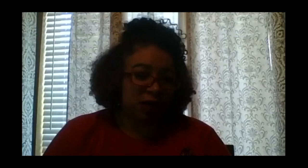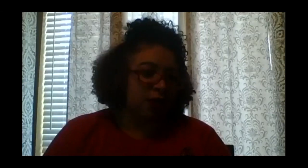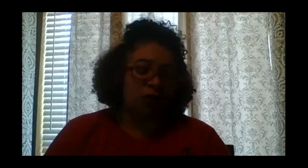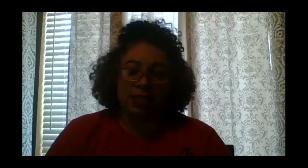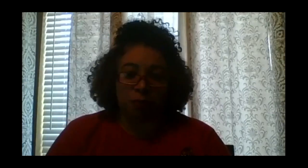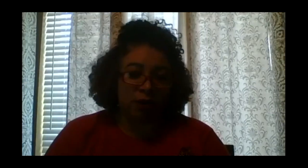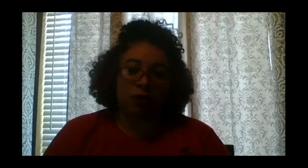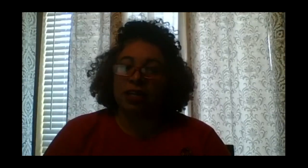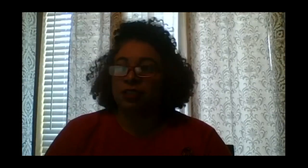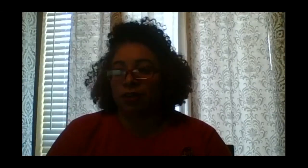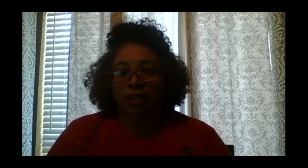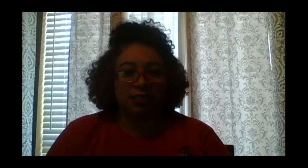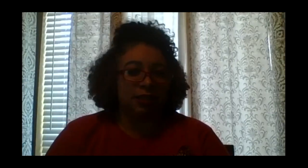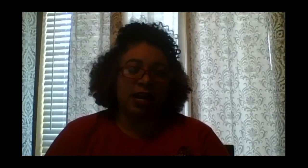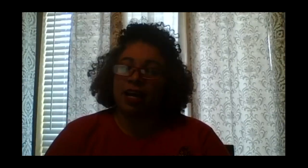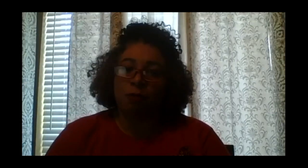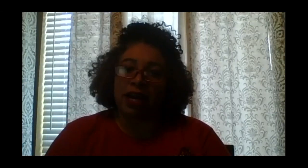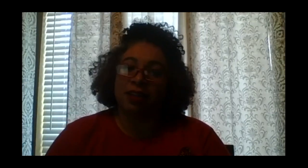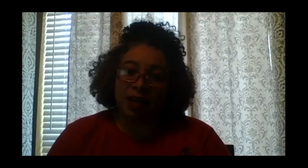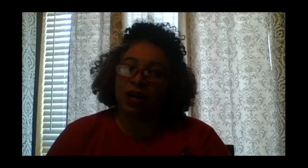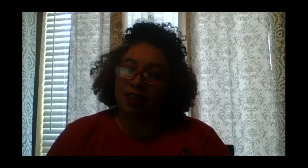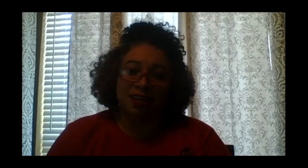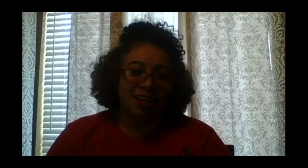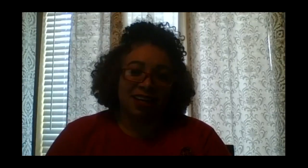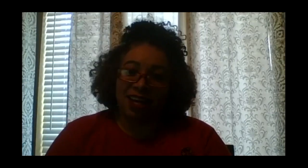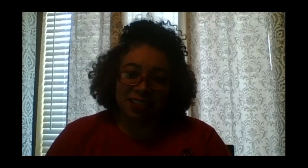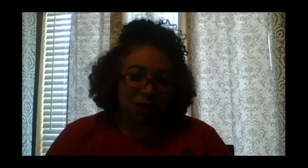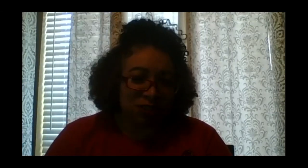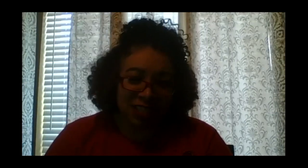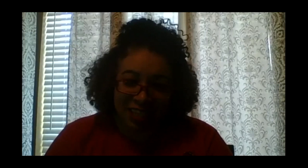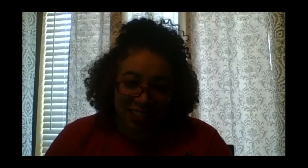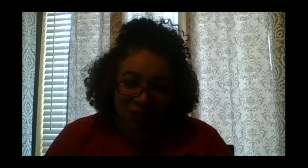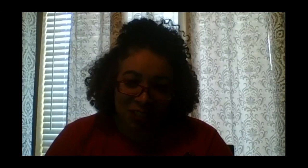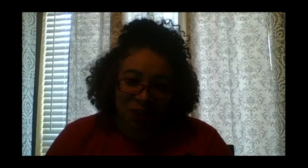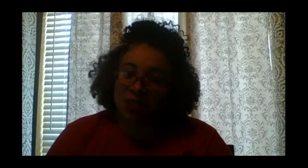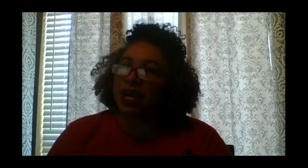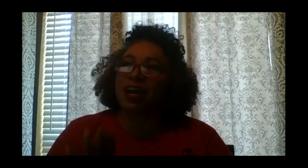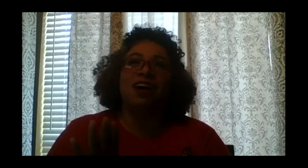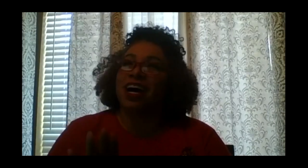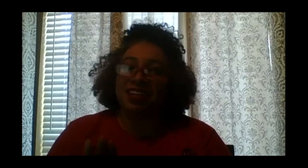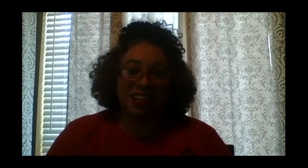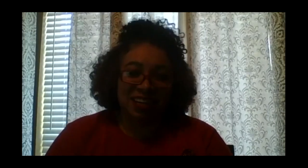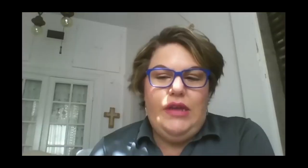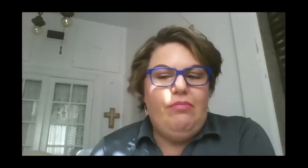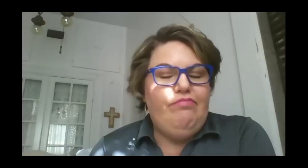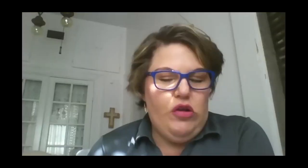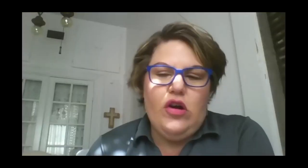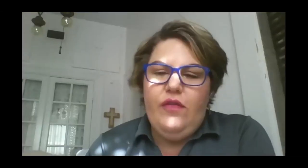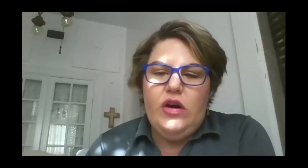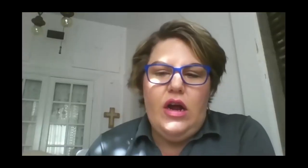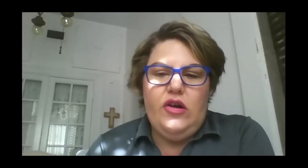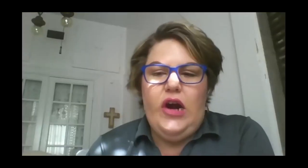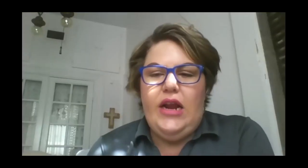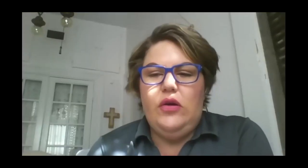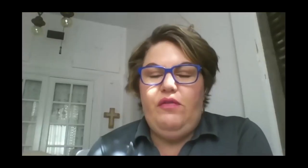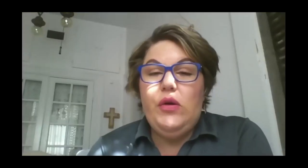federal grants or Pell grants or SE. Like I know back in the day we had the SEO, is it SEOG grant? We had all right, and those are all